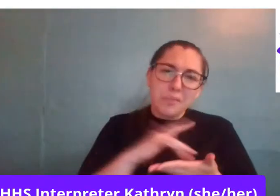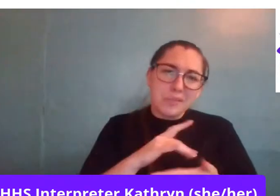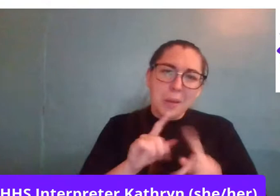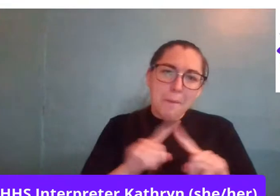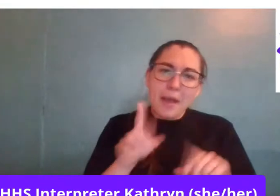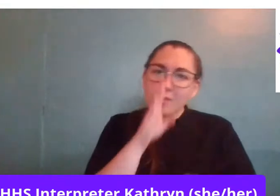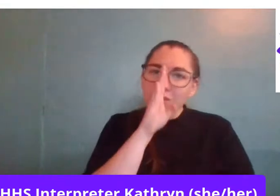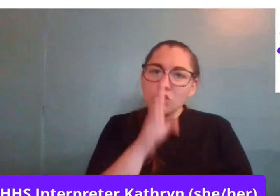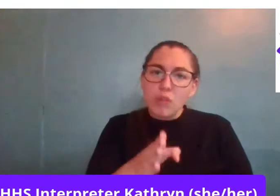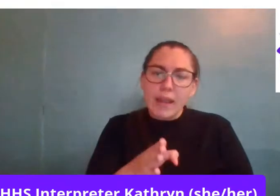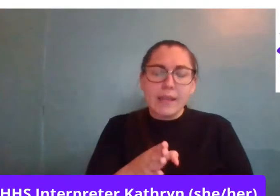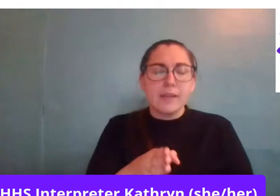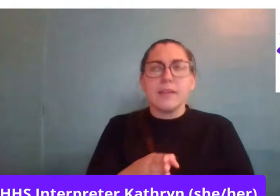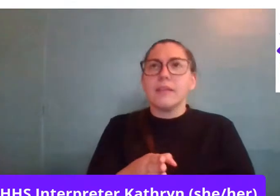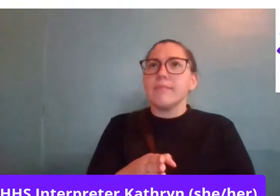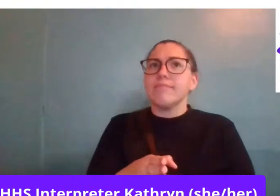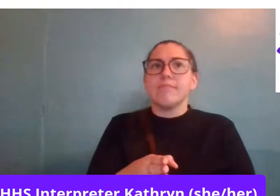on,